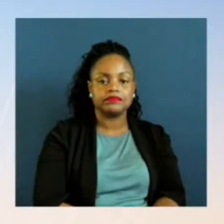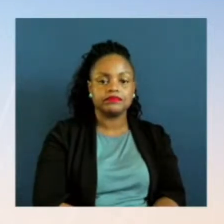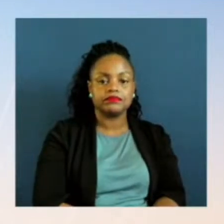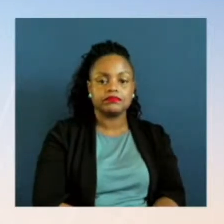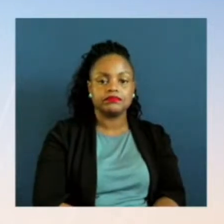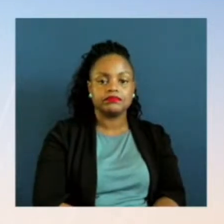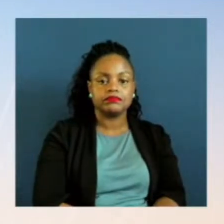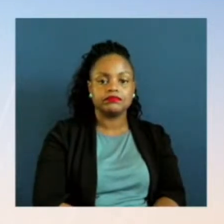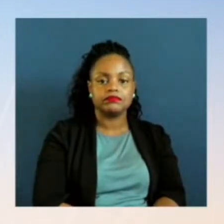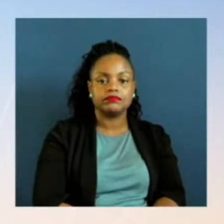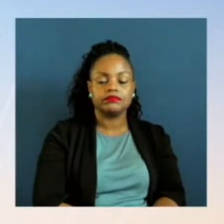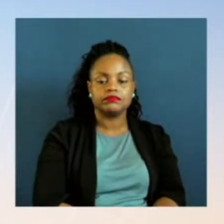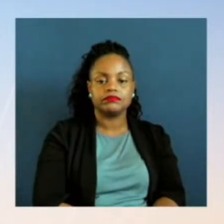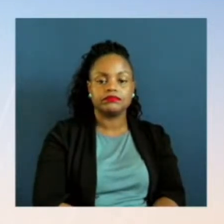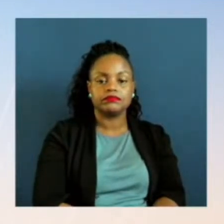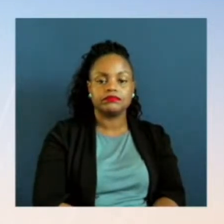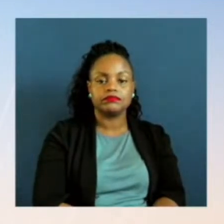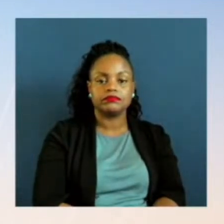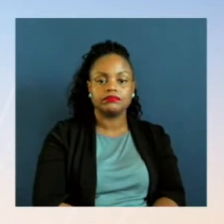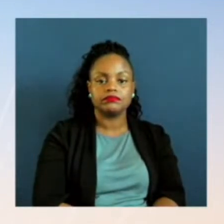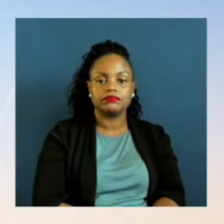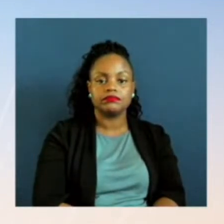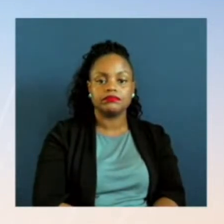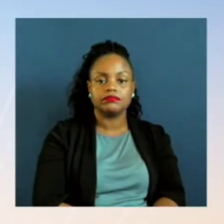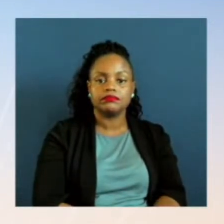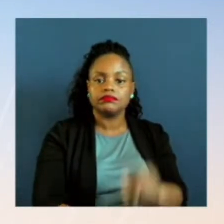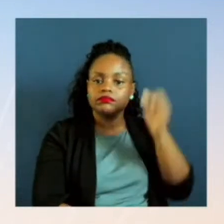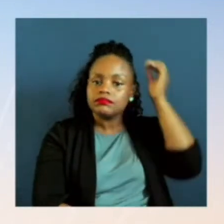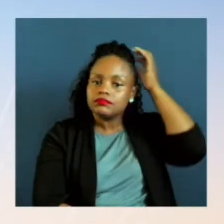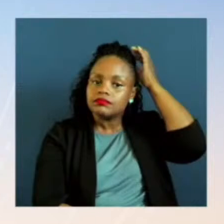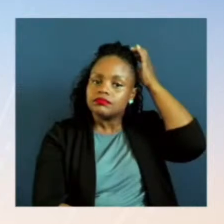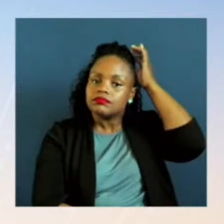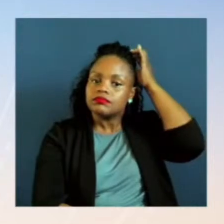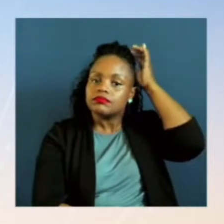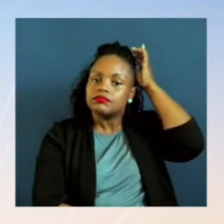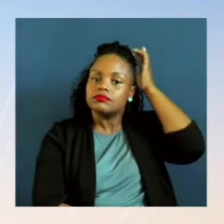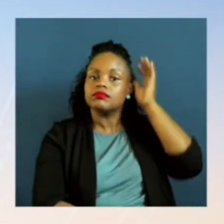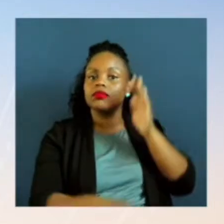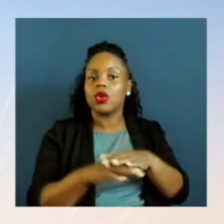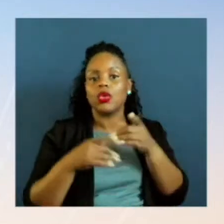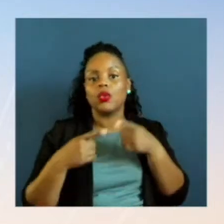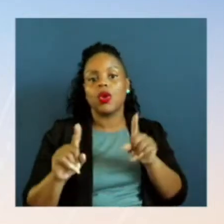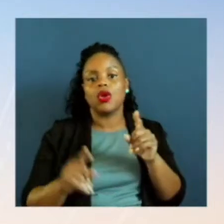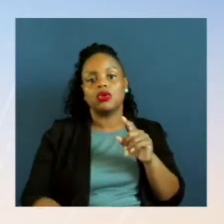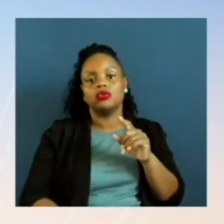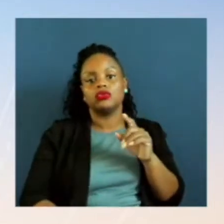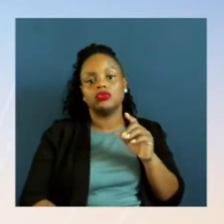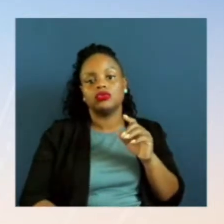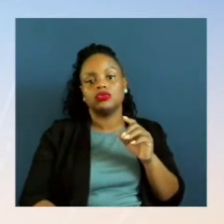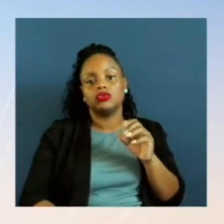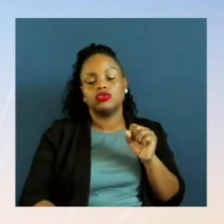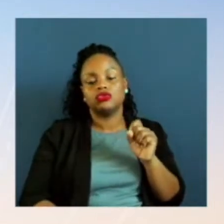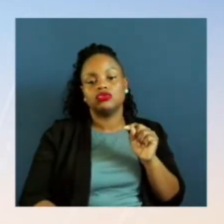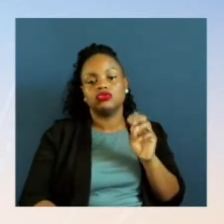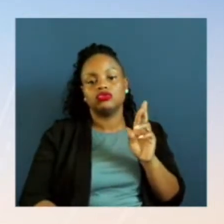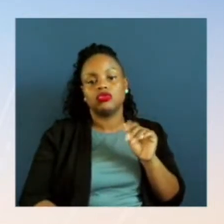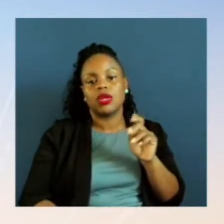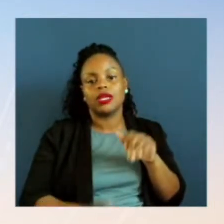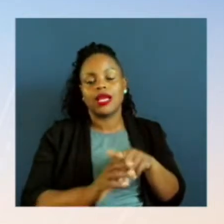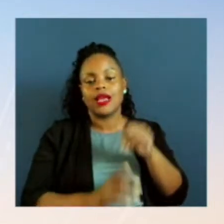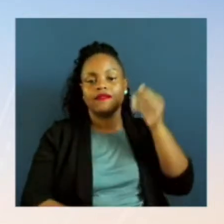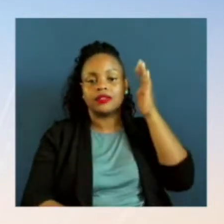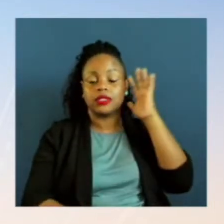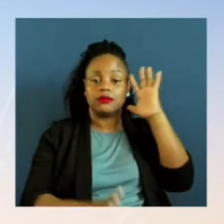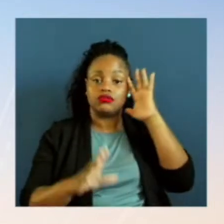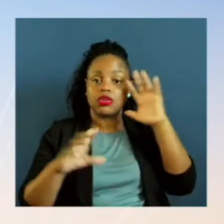answer that you gave to Franco about the ongoing drone strikes in Afghanistan. Mm-hmm. Because the president talked about in his recent remarks that this was